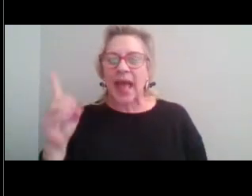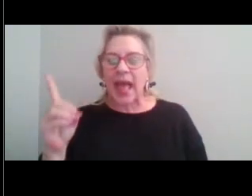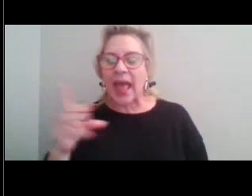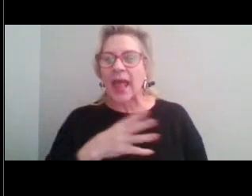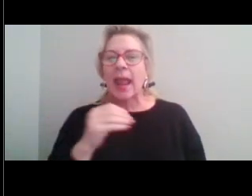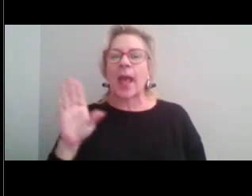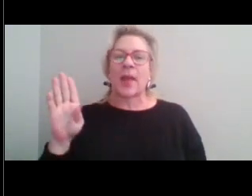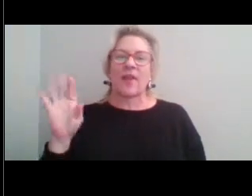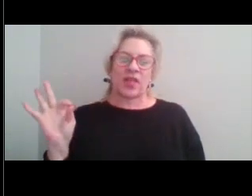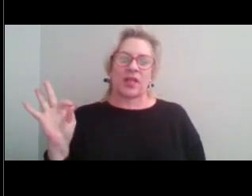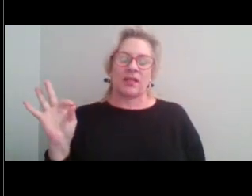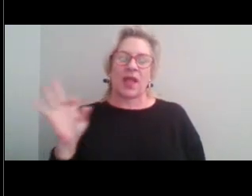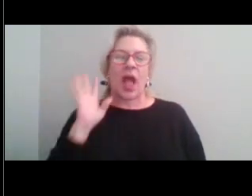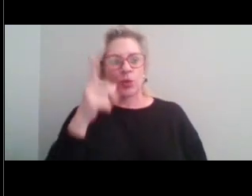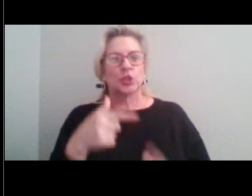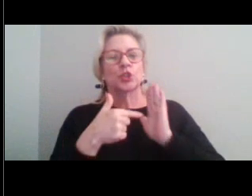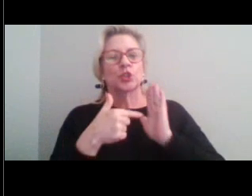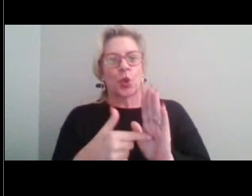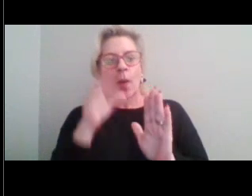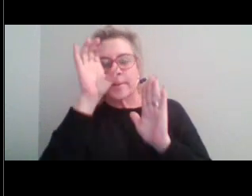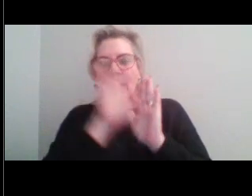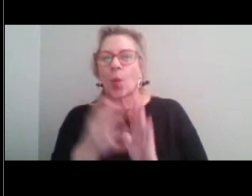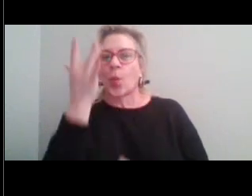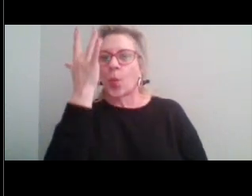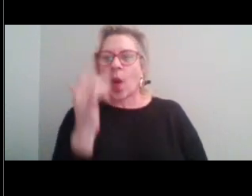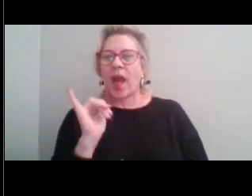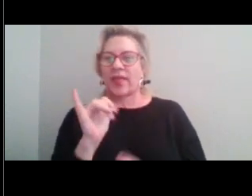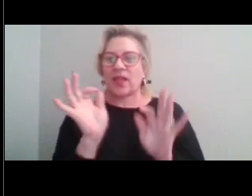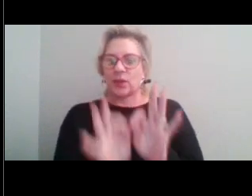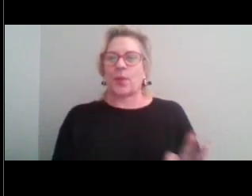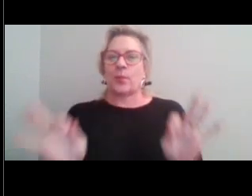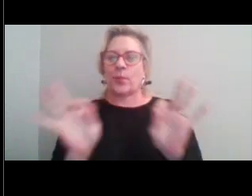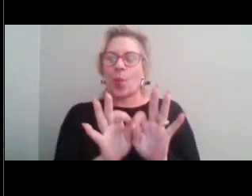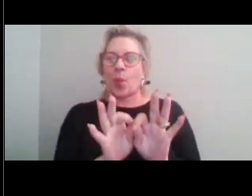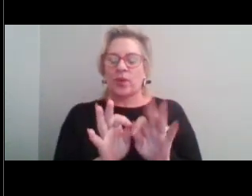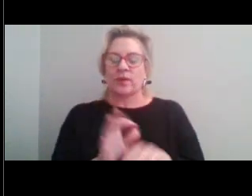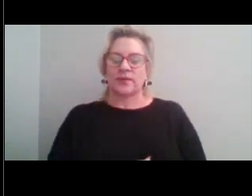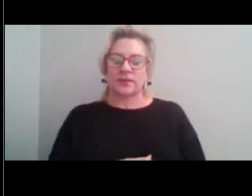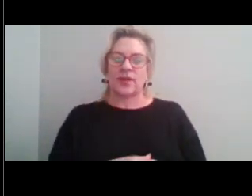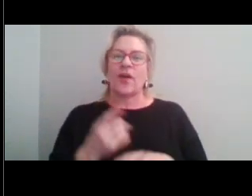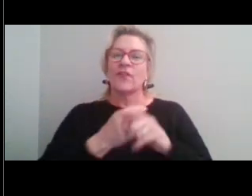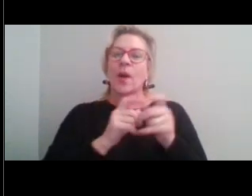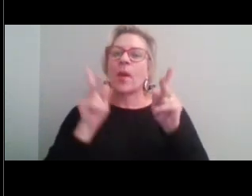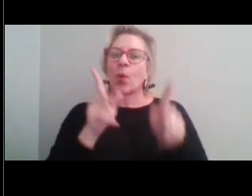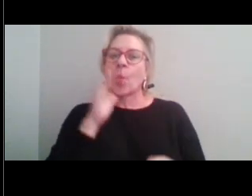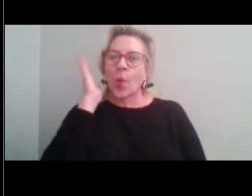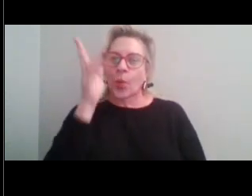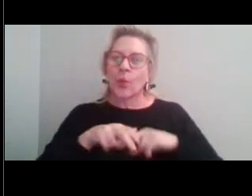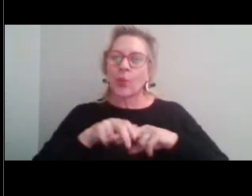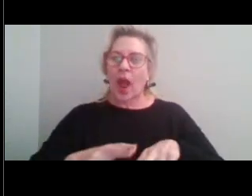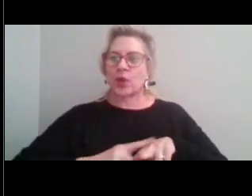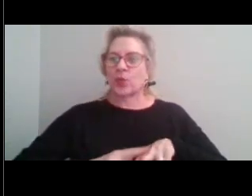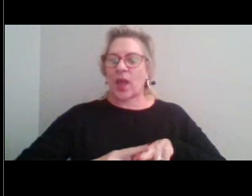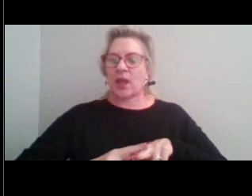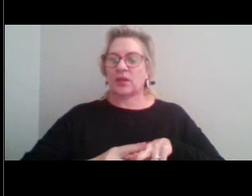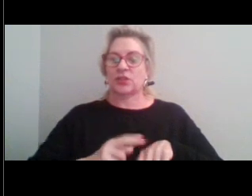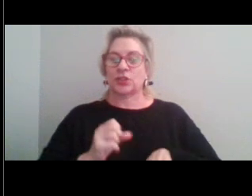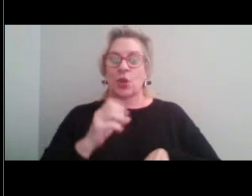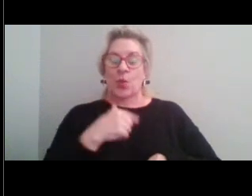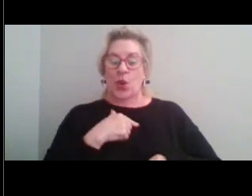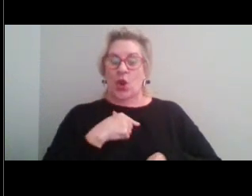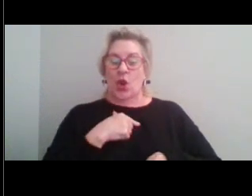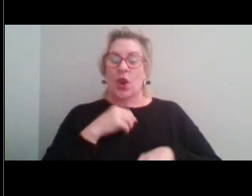going to show you a picture that shows why that's important from a rail ridership perspective as we go forward. So we are in advanced design